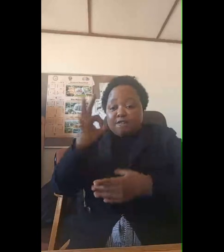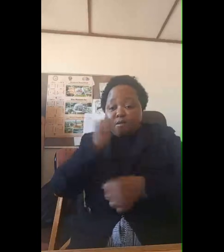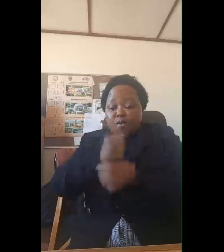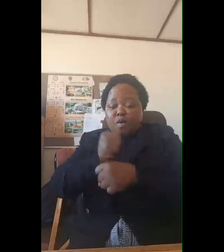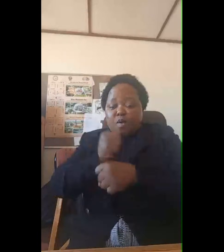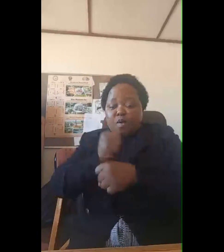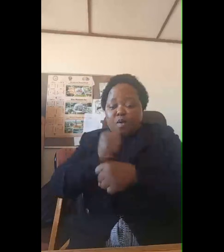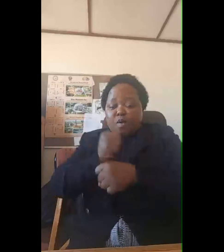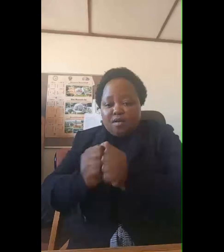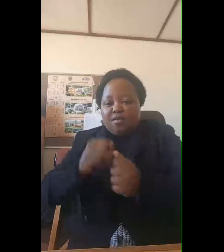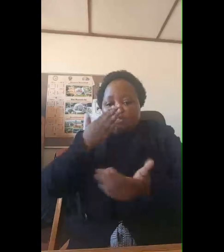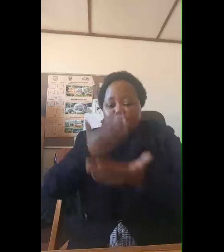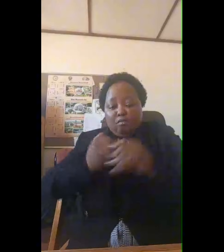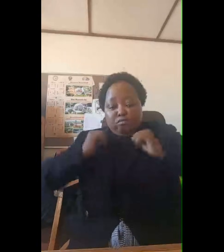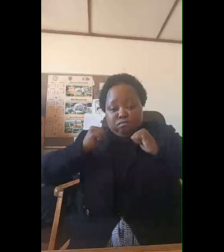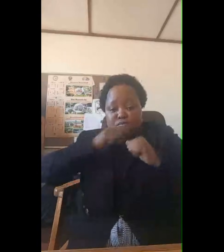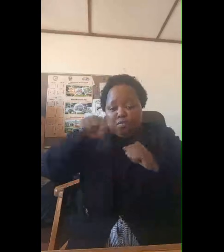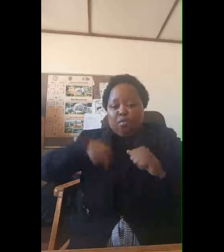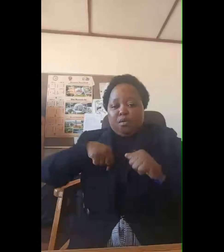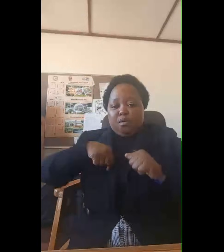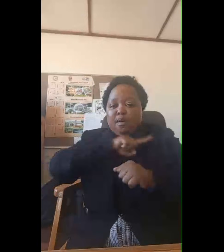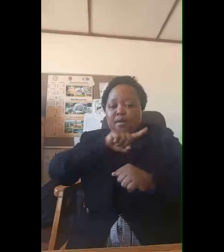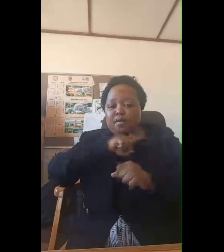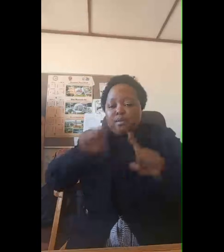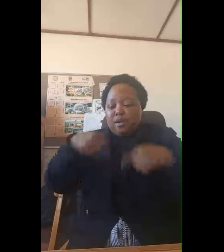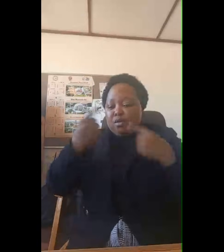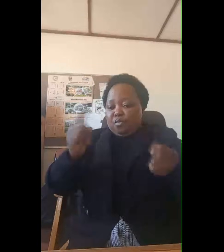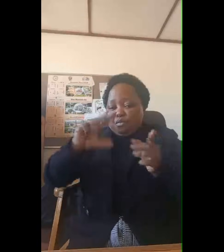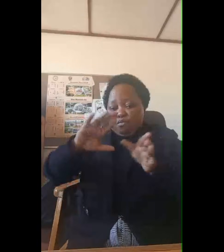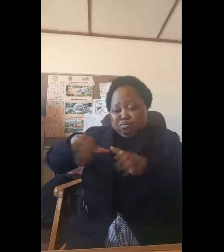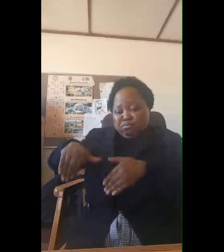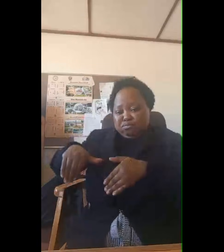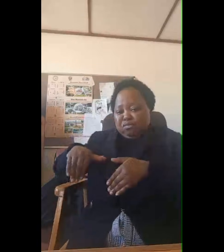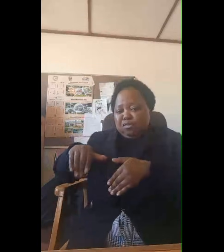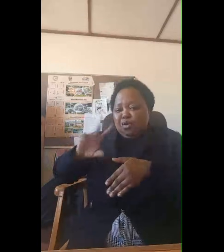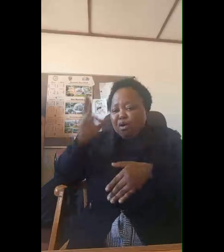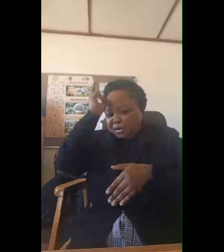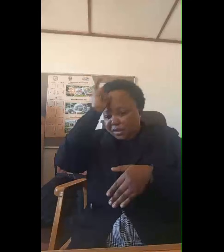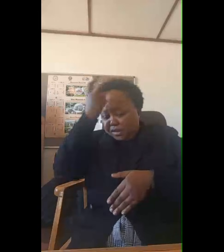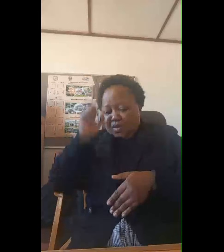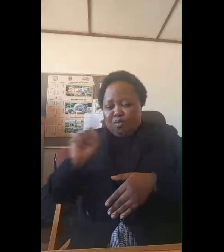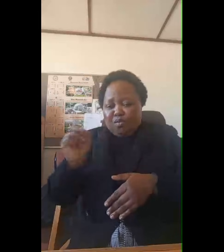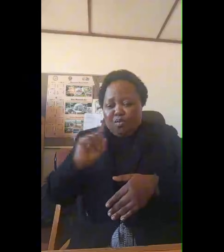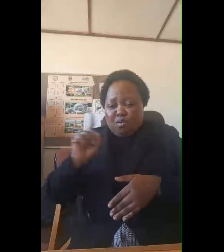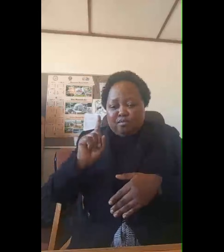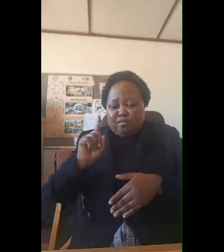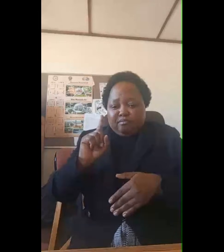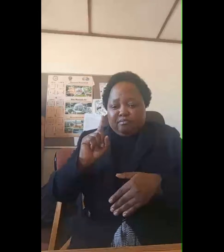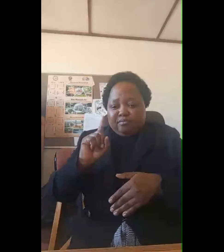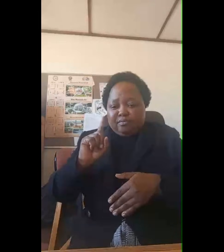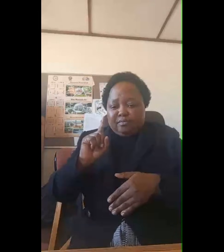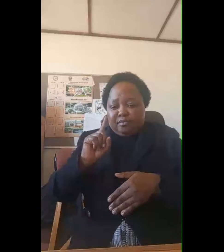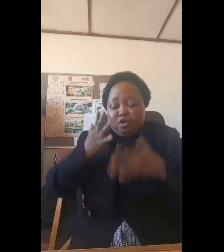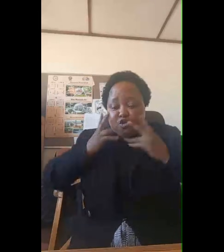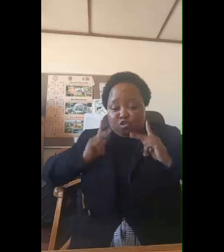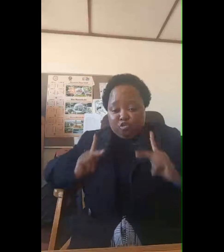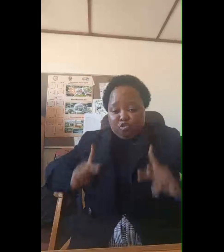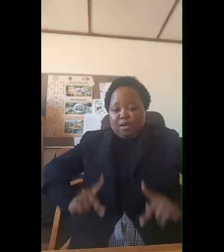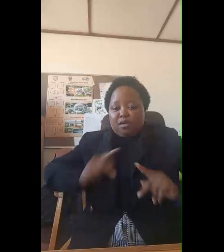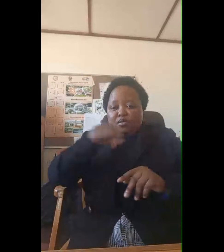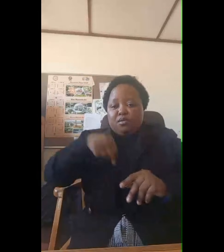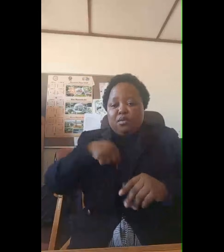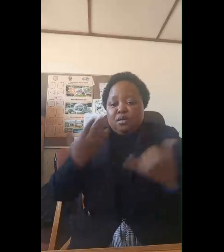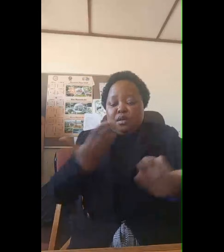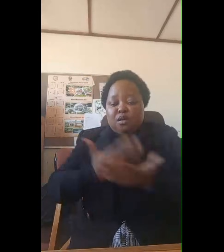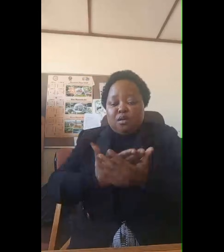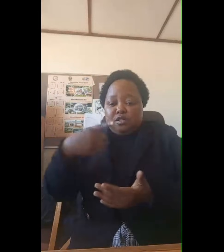While we cannot neglect Ubuntu or humanity, GBV is a serious threat. It's us who can uproot it. We acknowledge